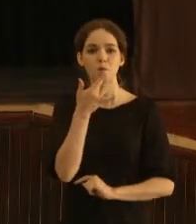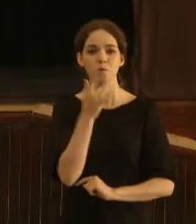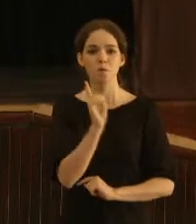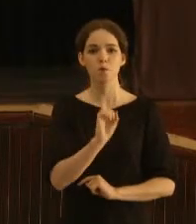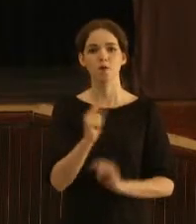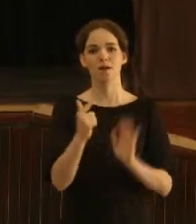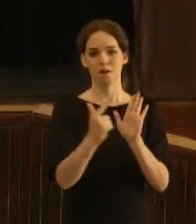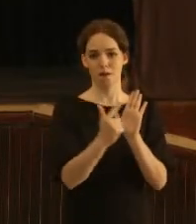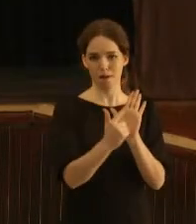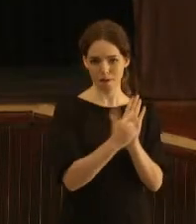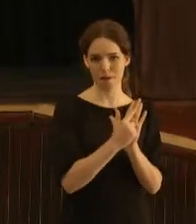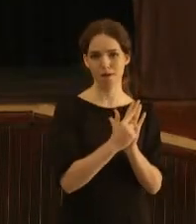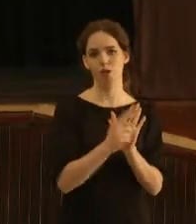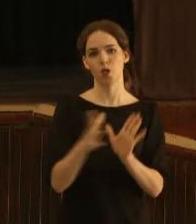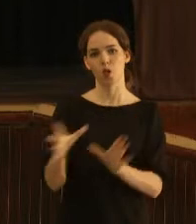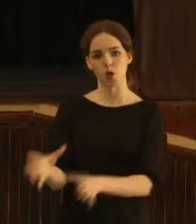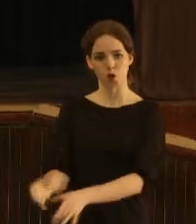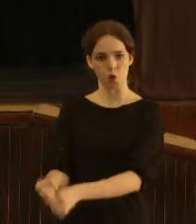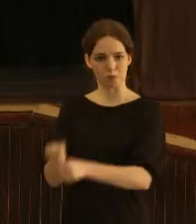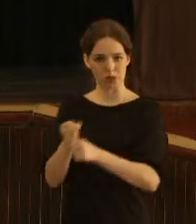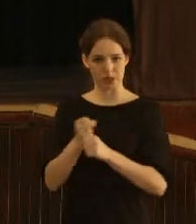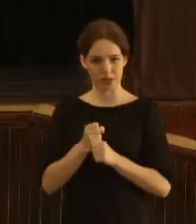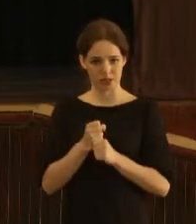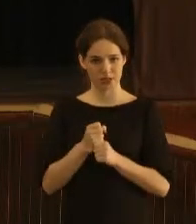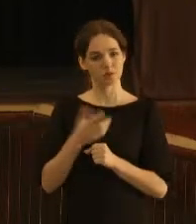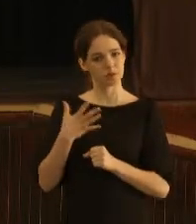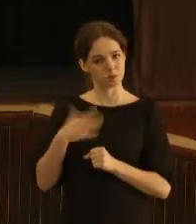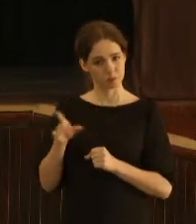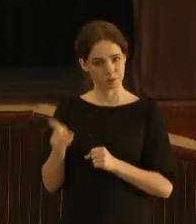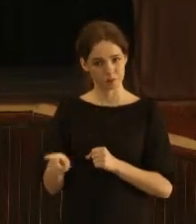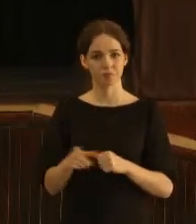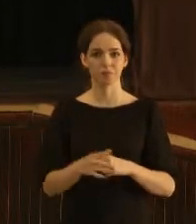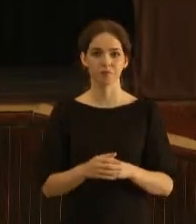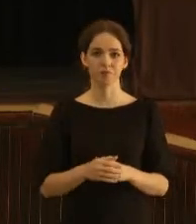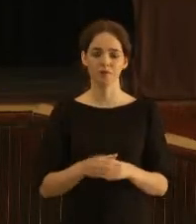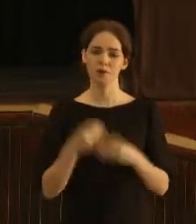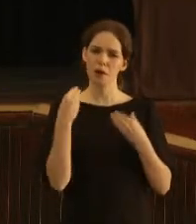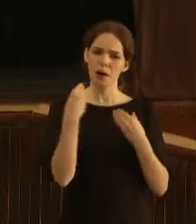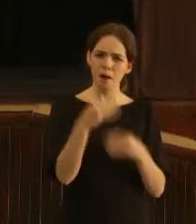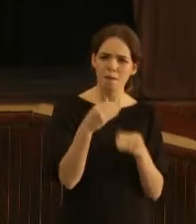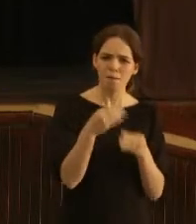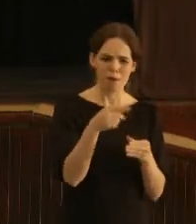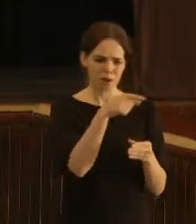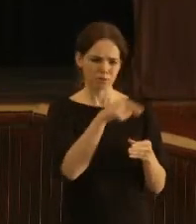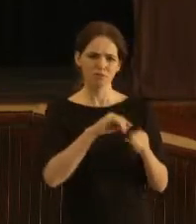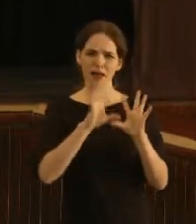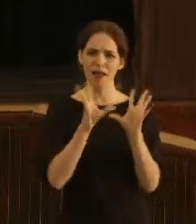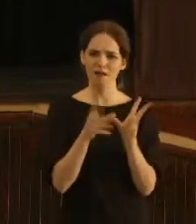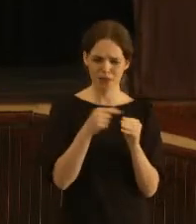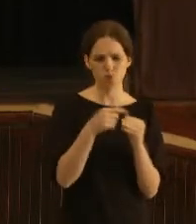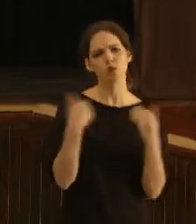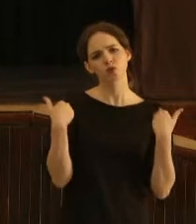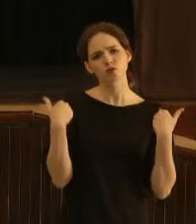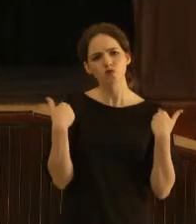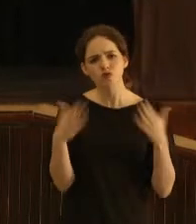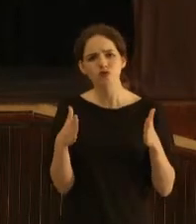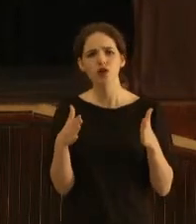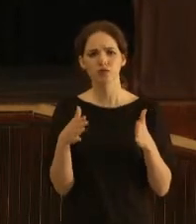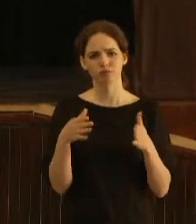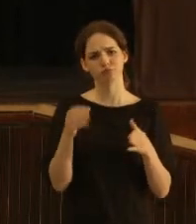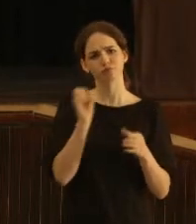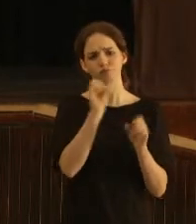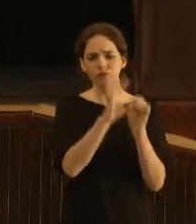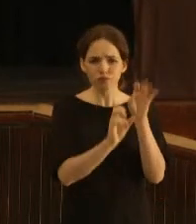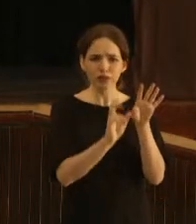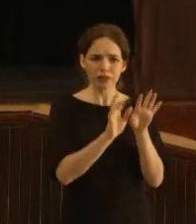Ons is nou die papierwerk vir dit is begin. Ons wil hom aanneem wetlik. We have started the paperwork and